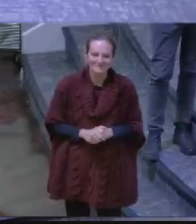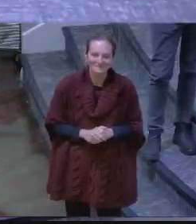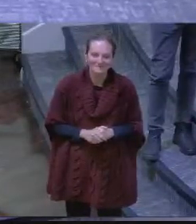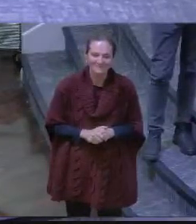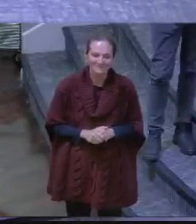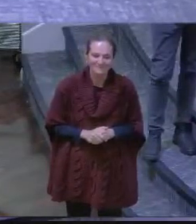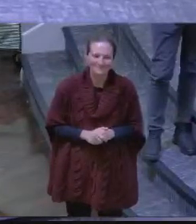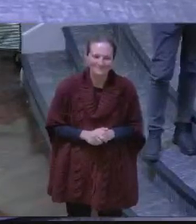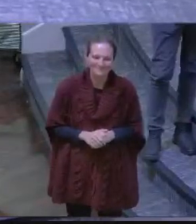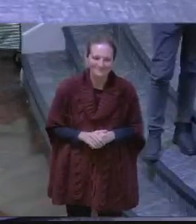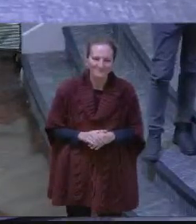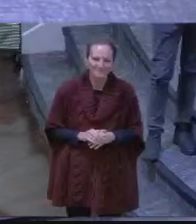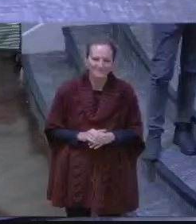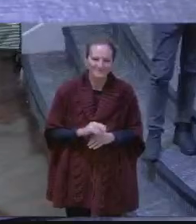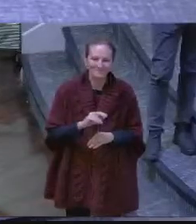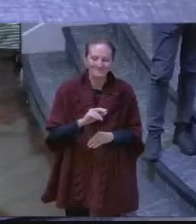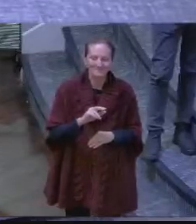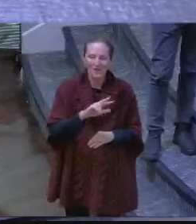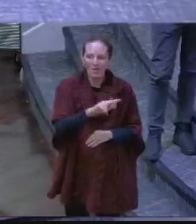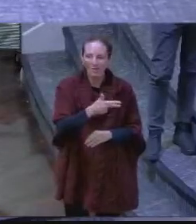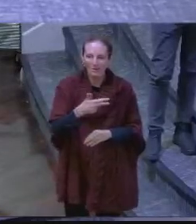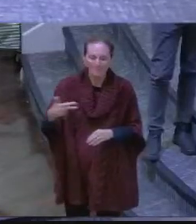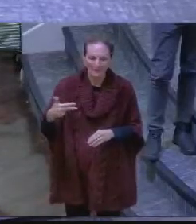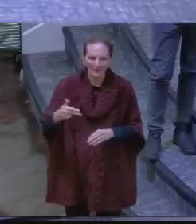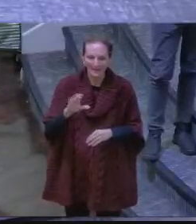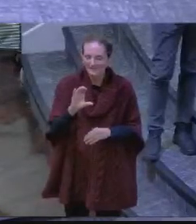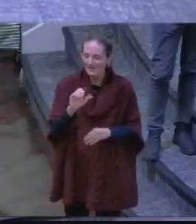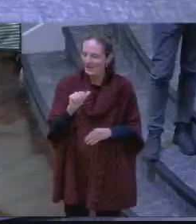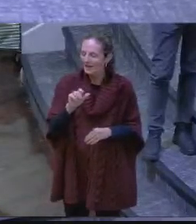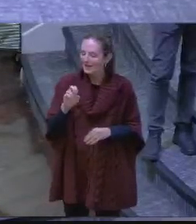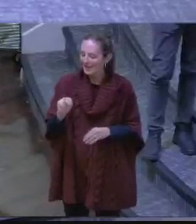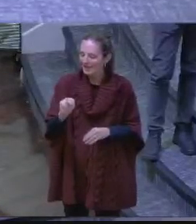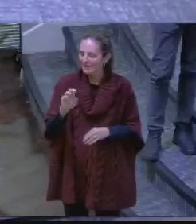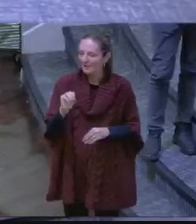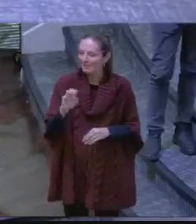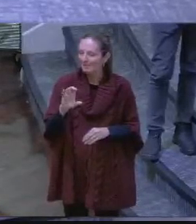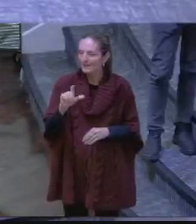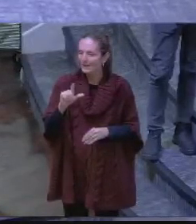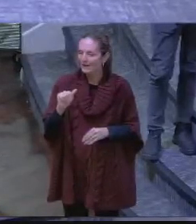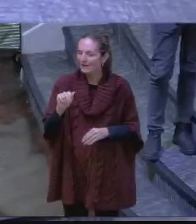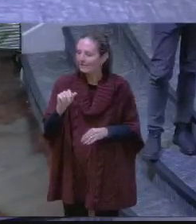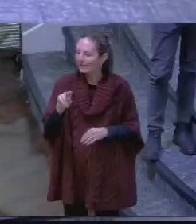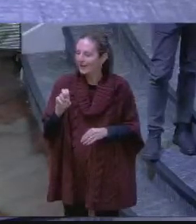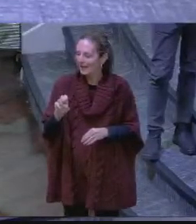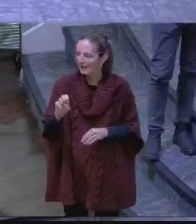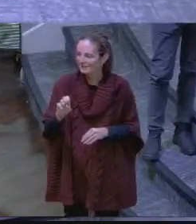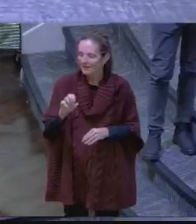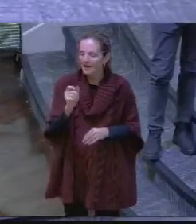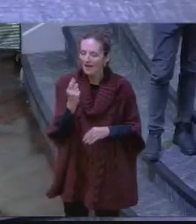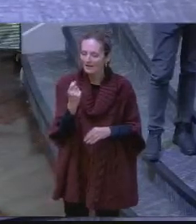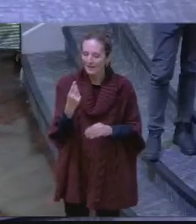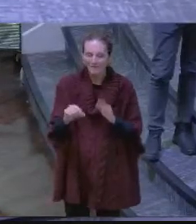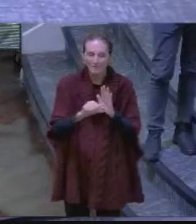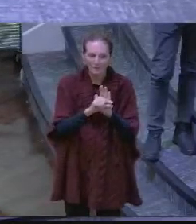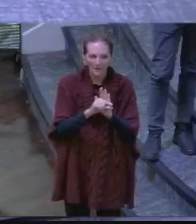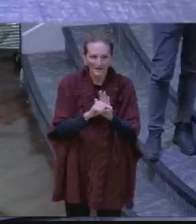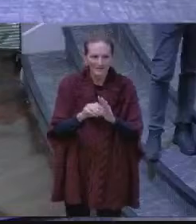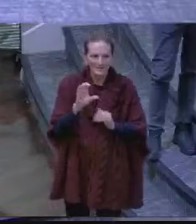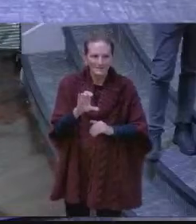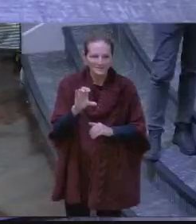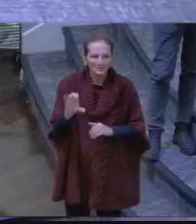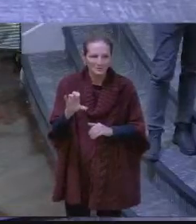it. Third place, Kaylin McLean, 11th grade, Cedar Shoals High School.